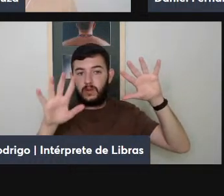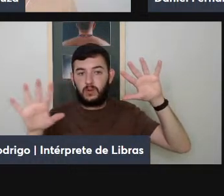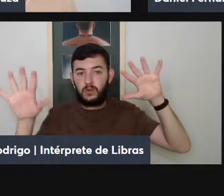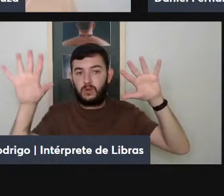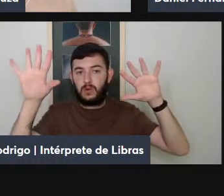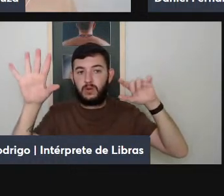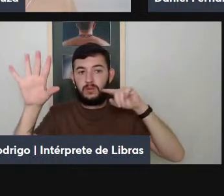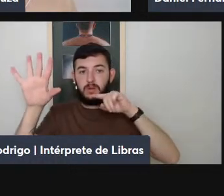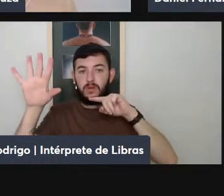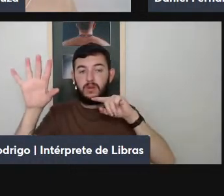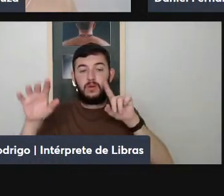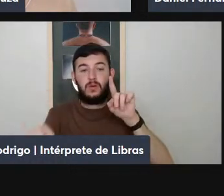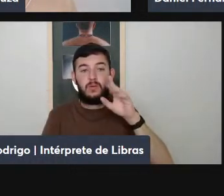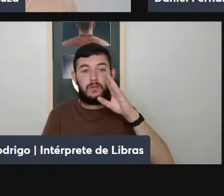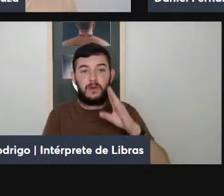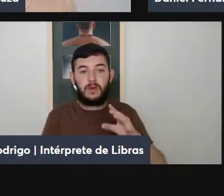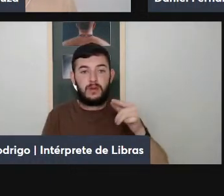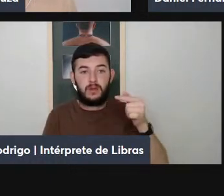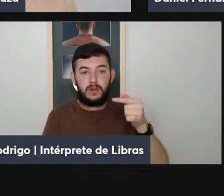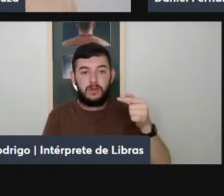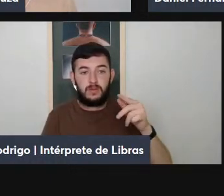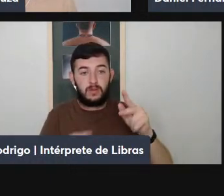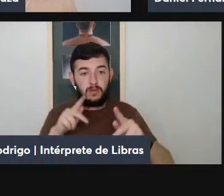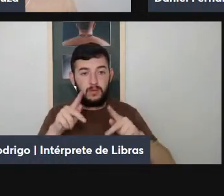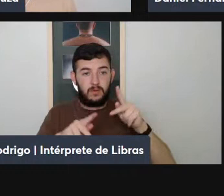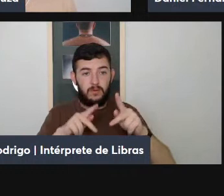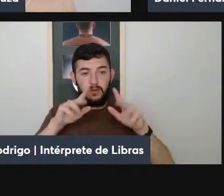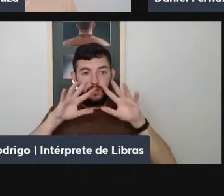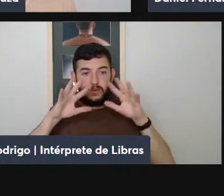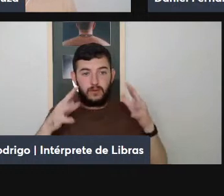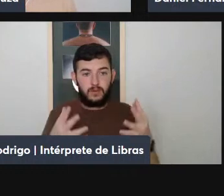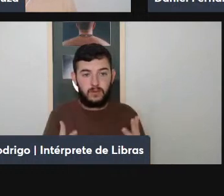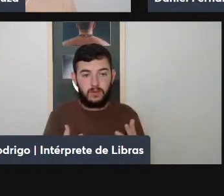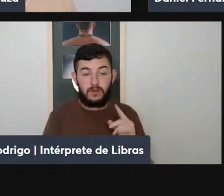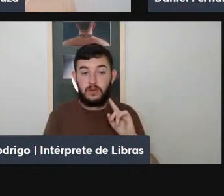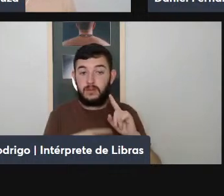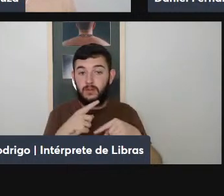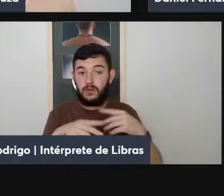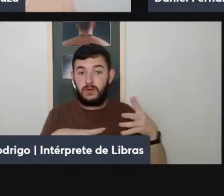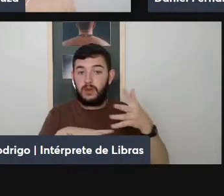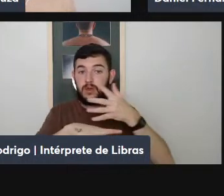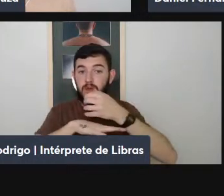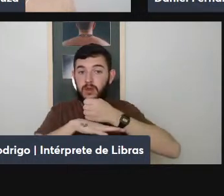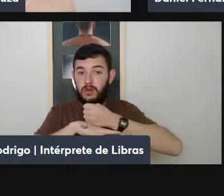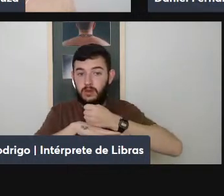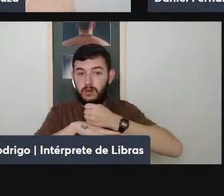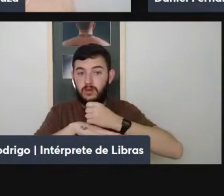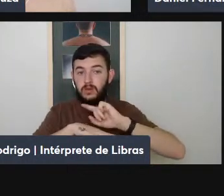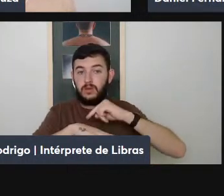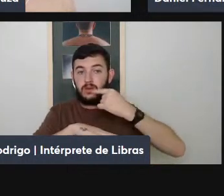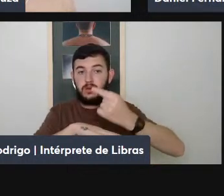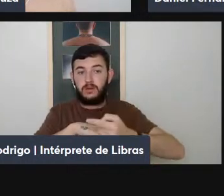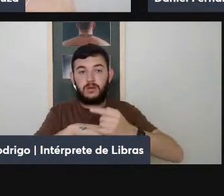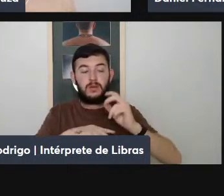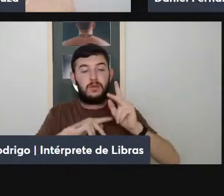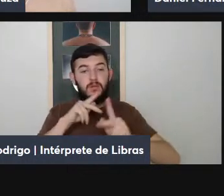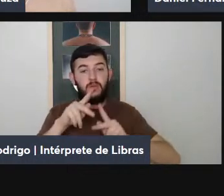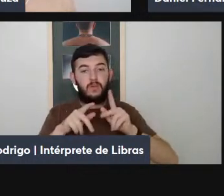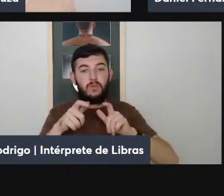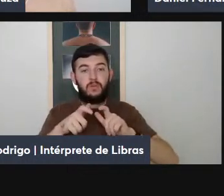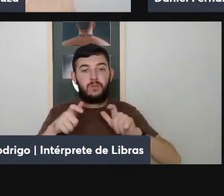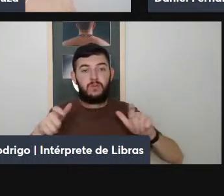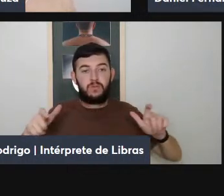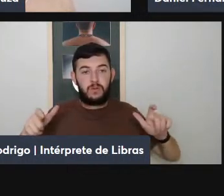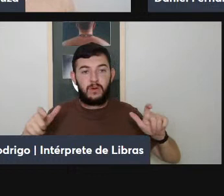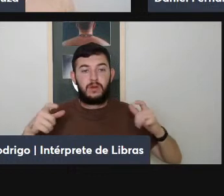E que no mundo pós-colonial, há a maioria da população e